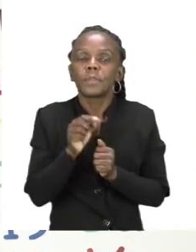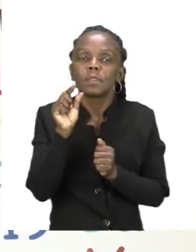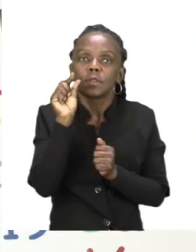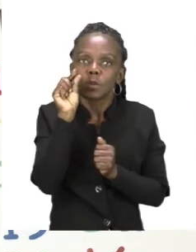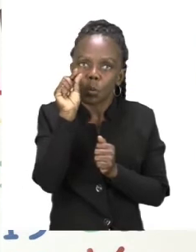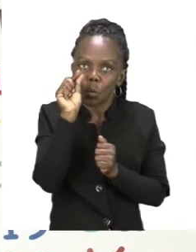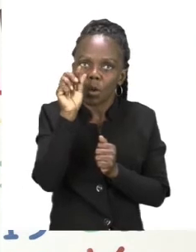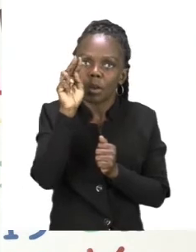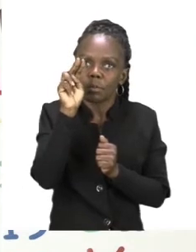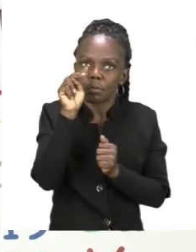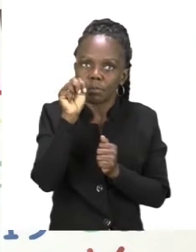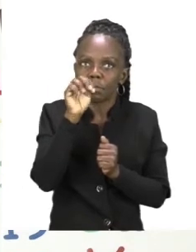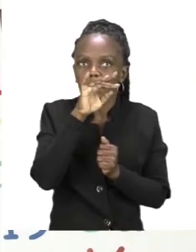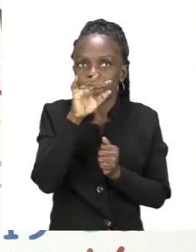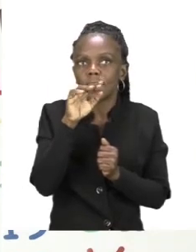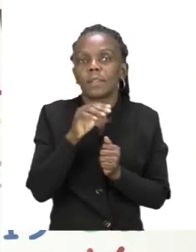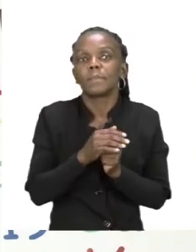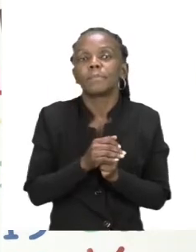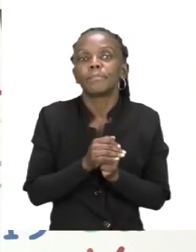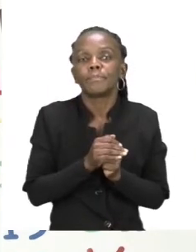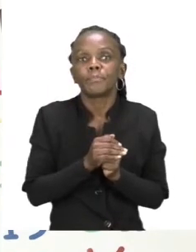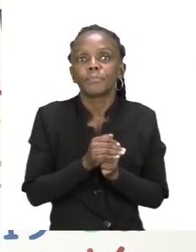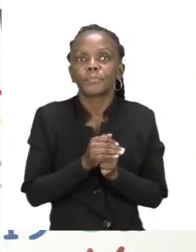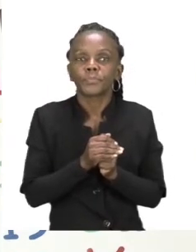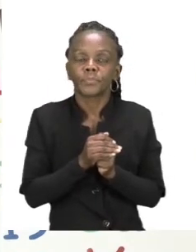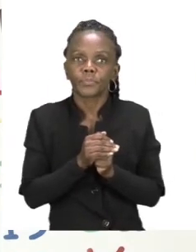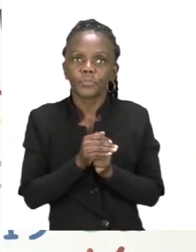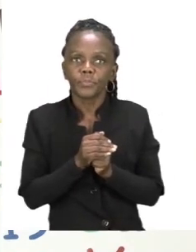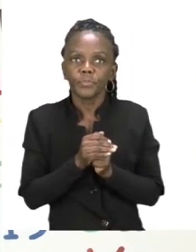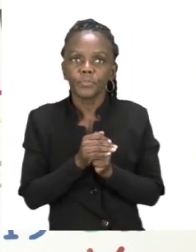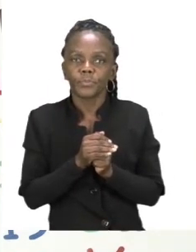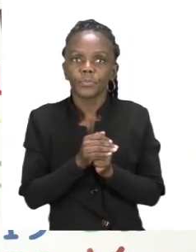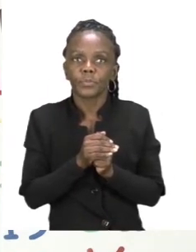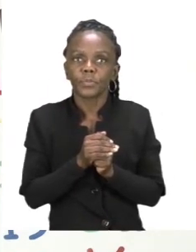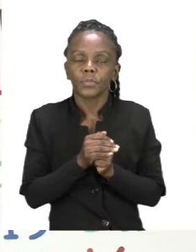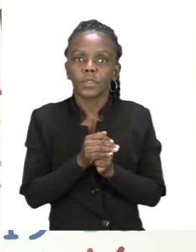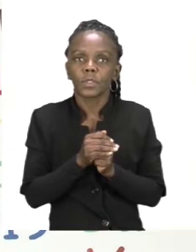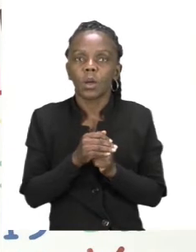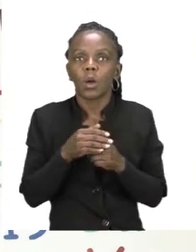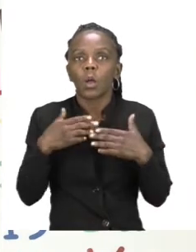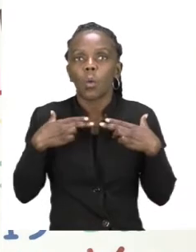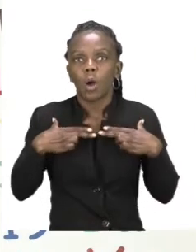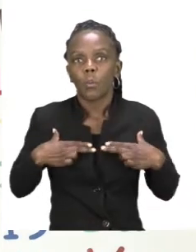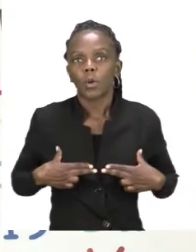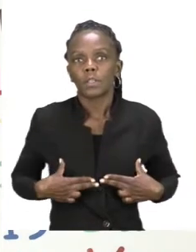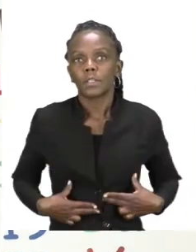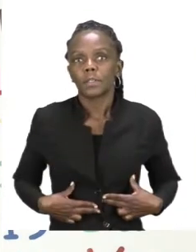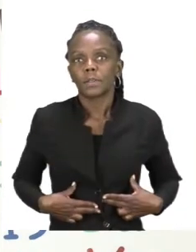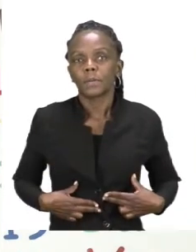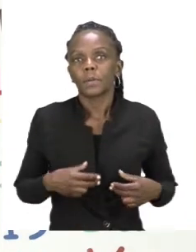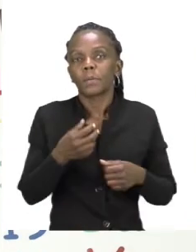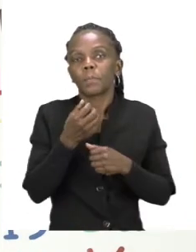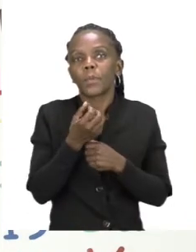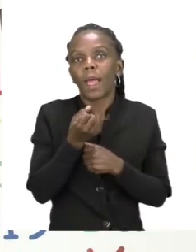letter N. So on our bodies, boys and girls, we have things that start